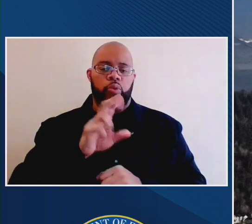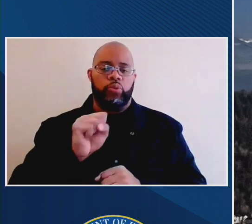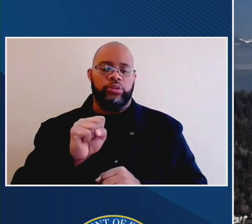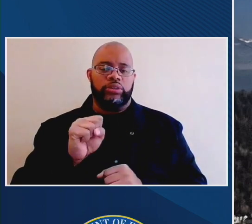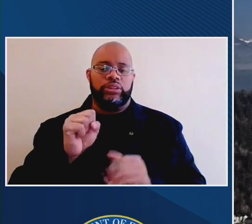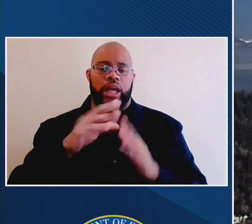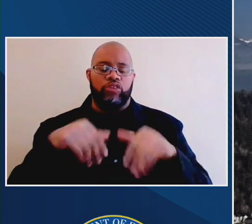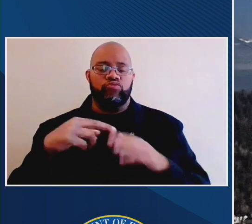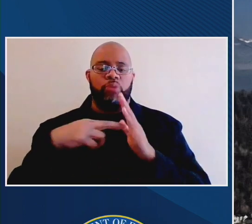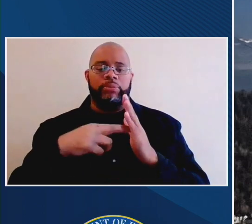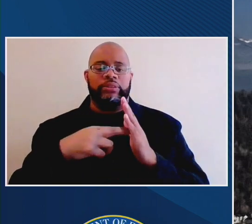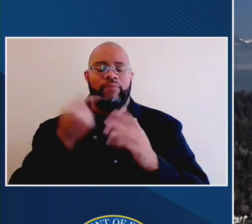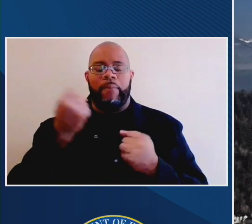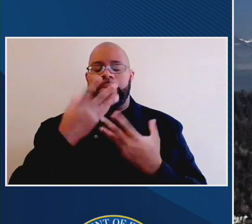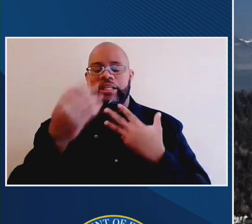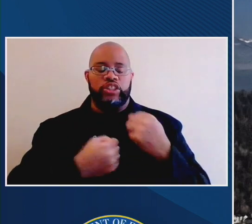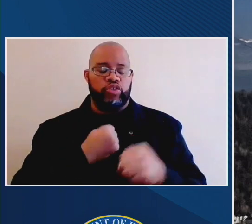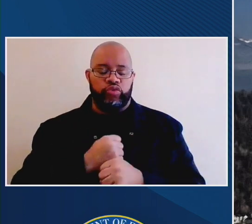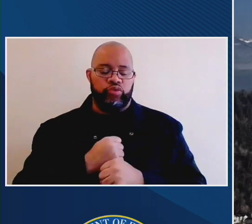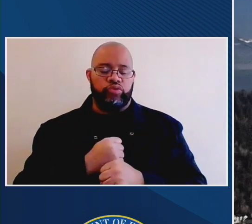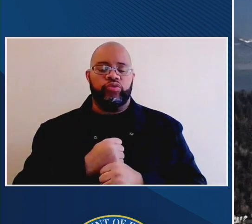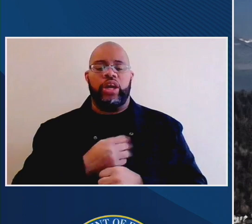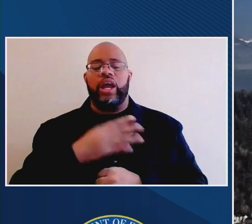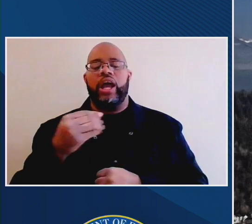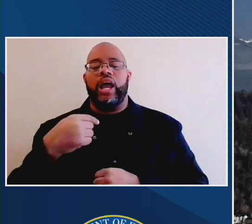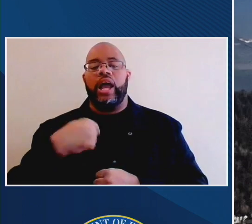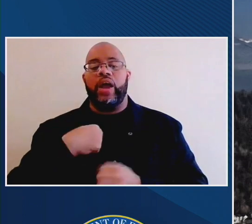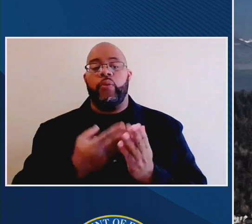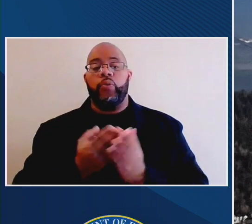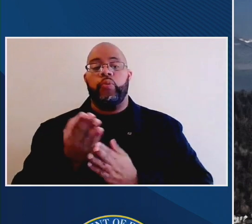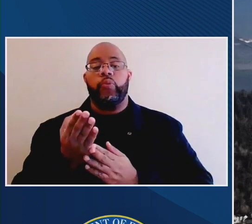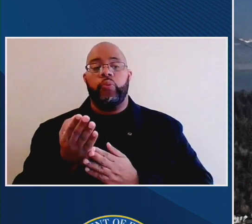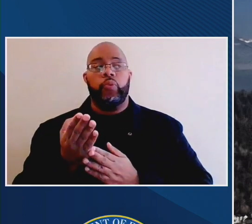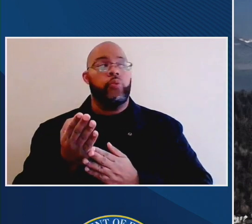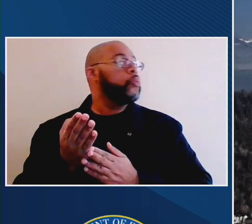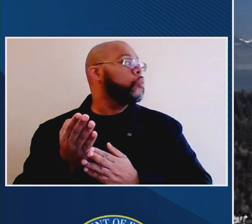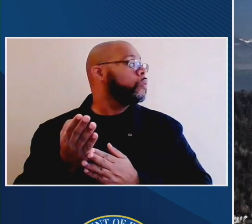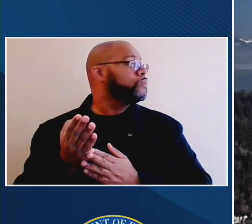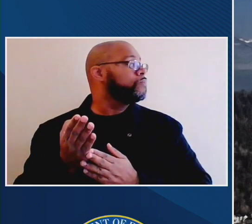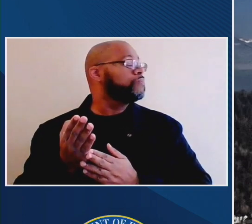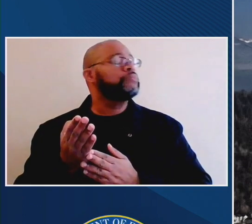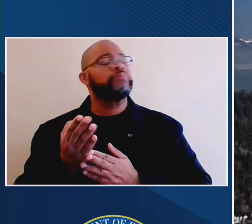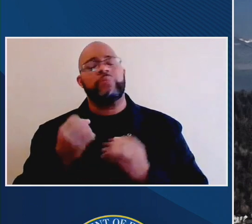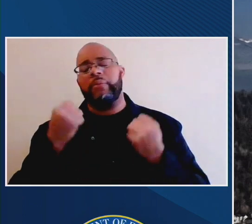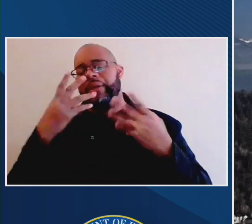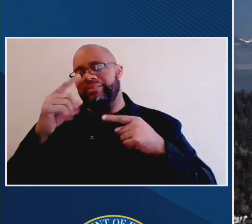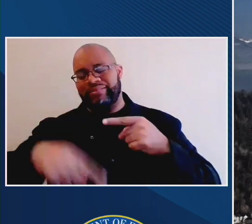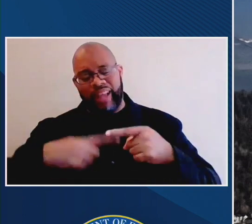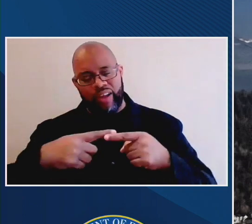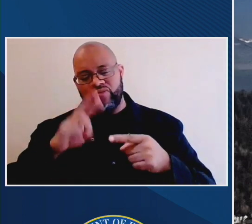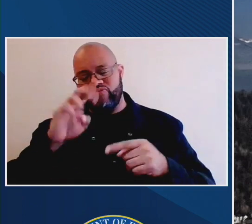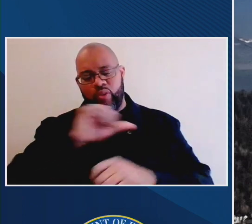been references that some of our proposed recommended languages cannot be changed due to